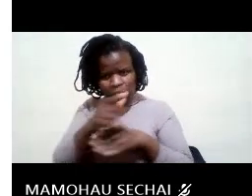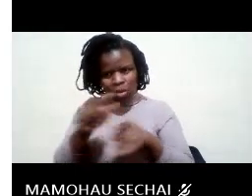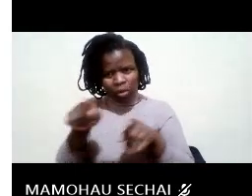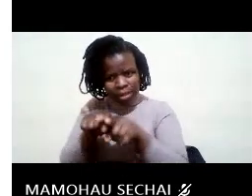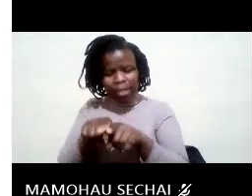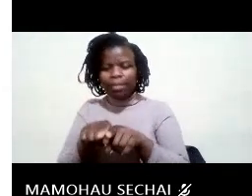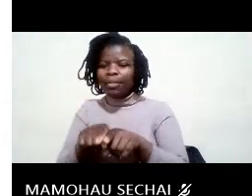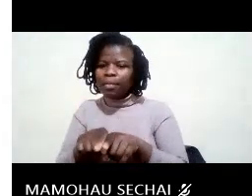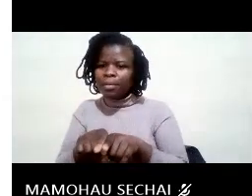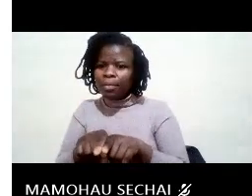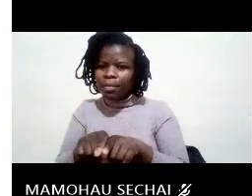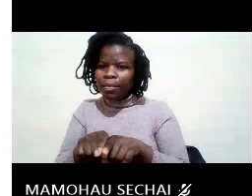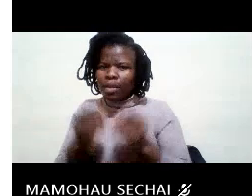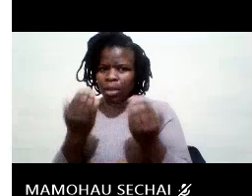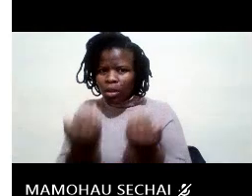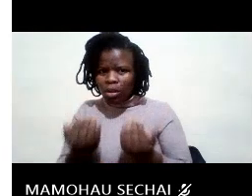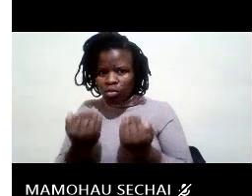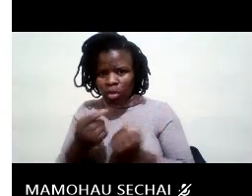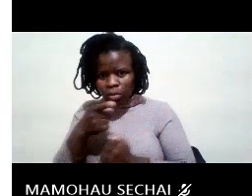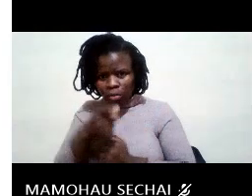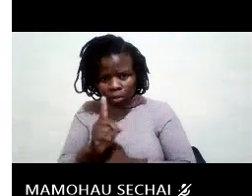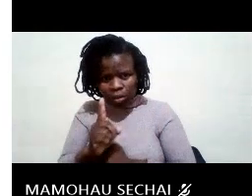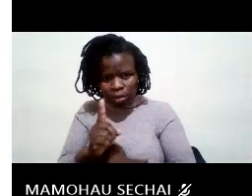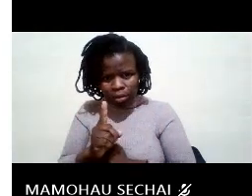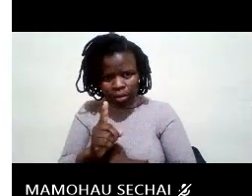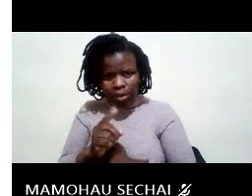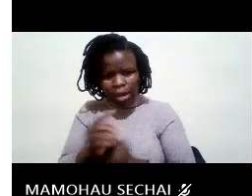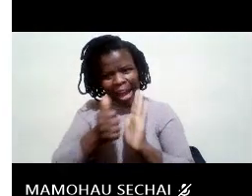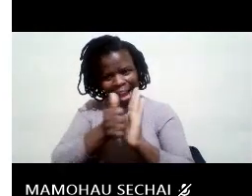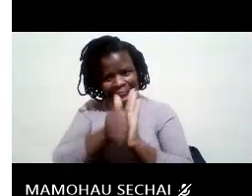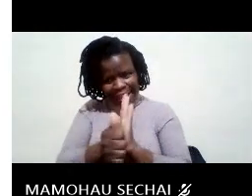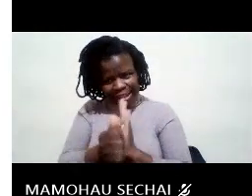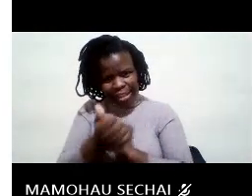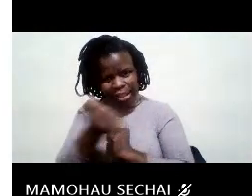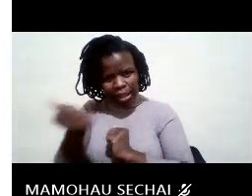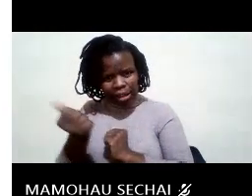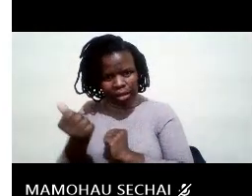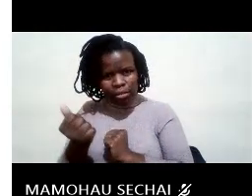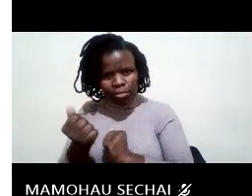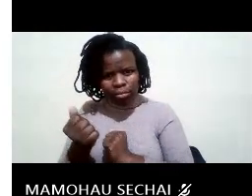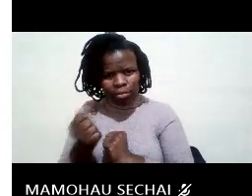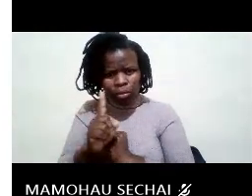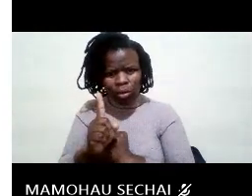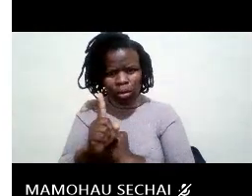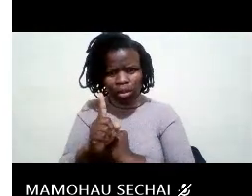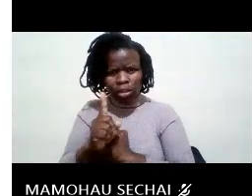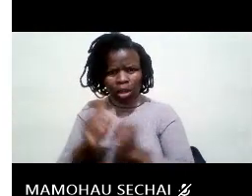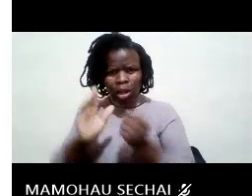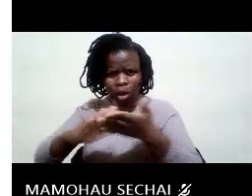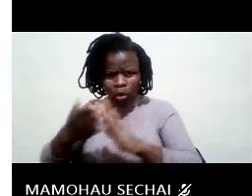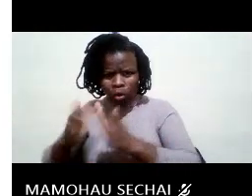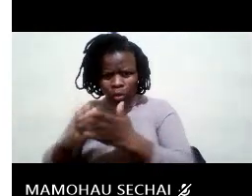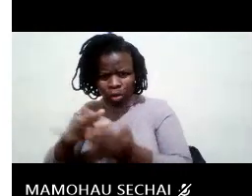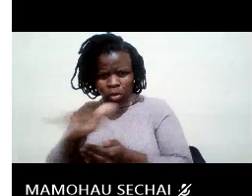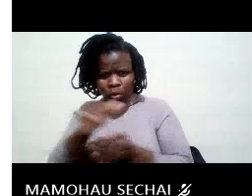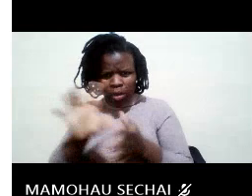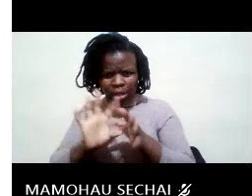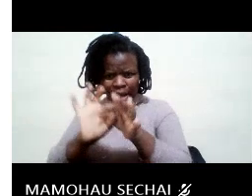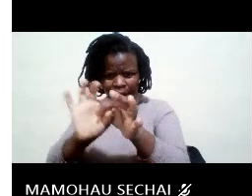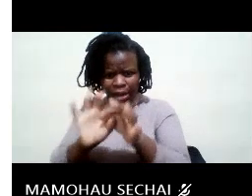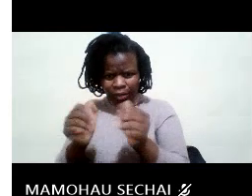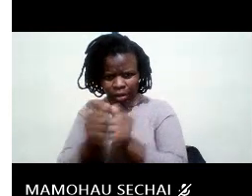given by Carissa in the article, and identify values from your community that are relevant to the pursuit of education for children with disabilities. So